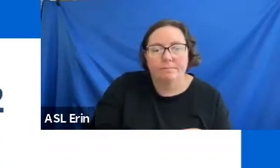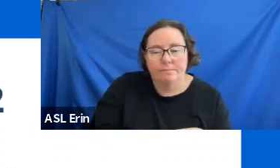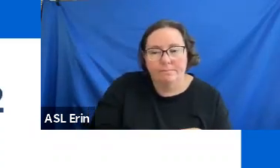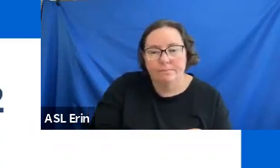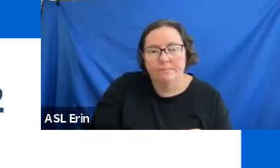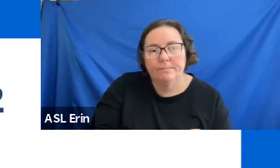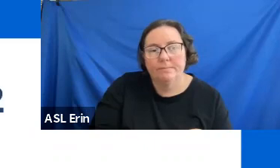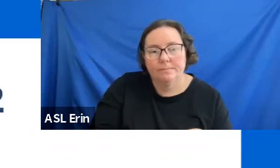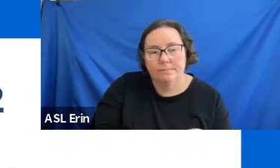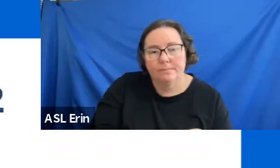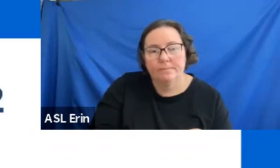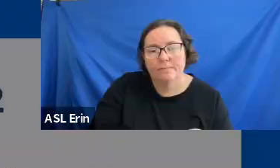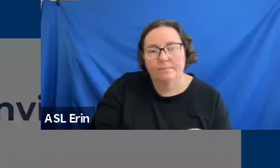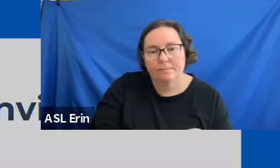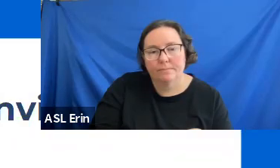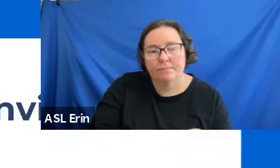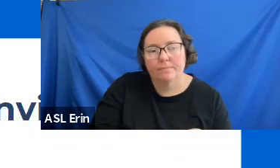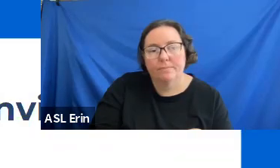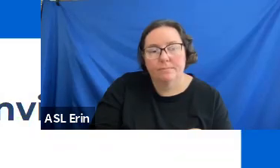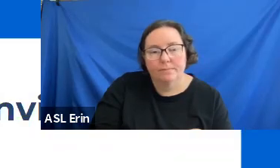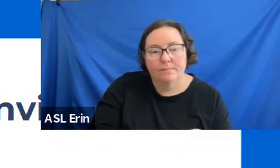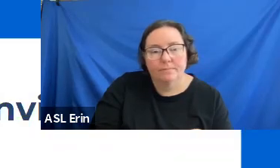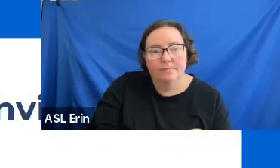Next slide, please, Ms. Hogan.